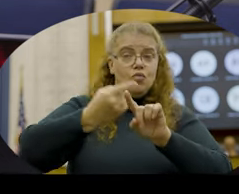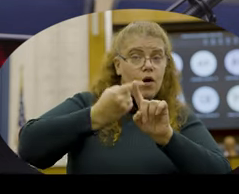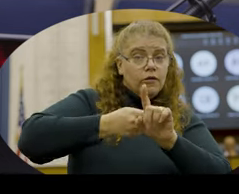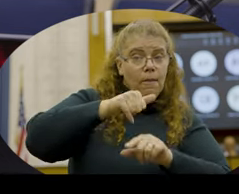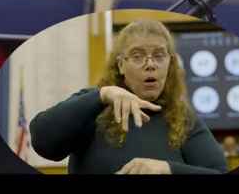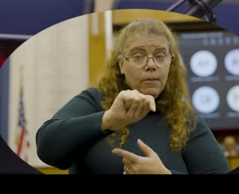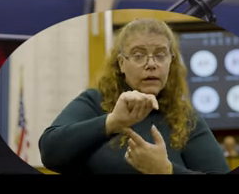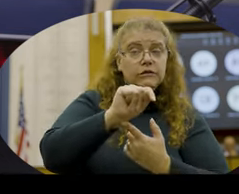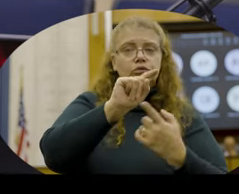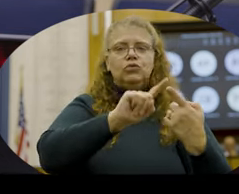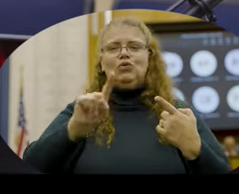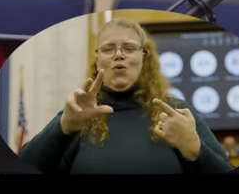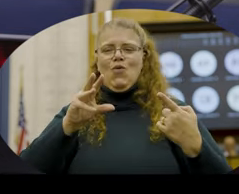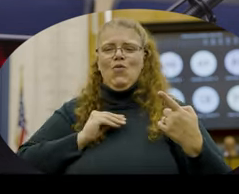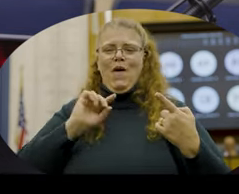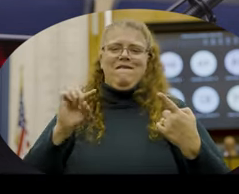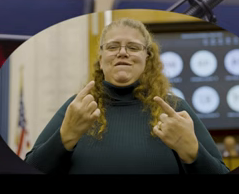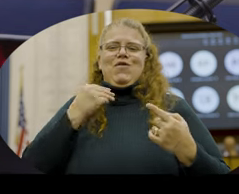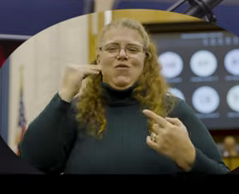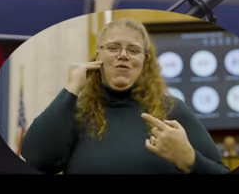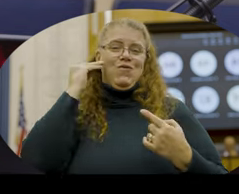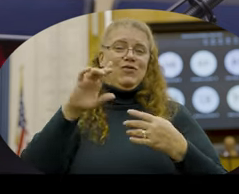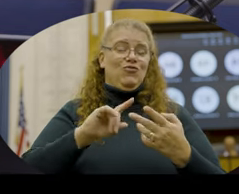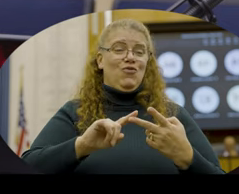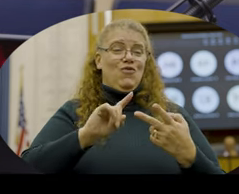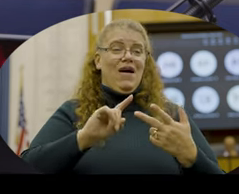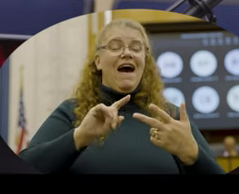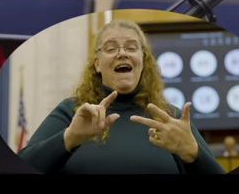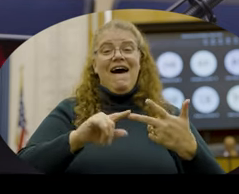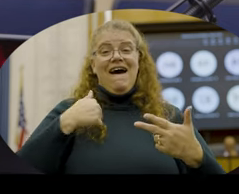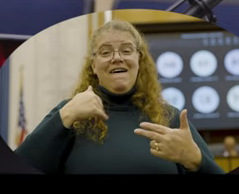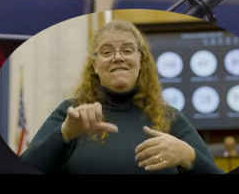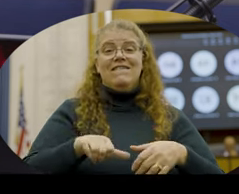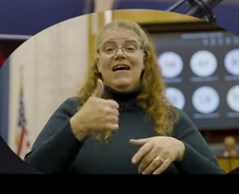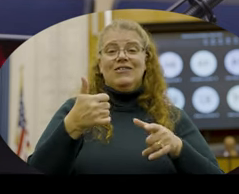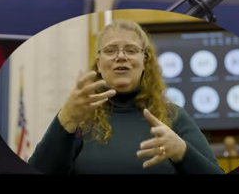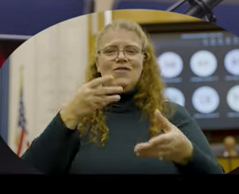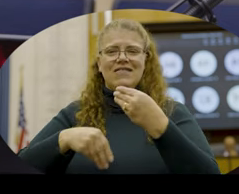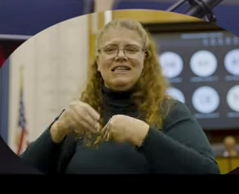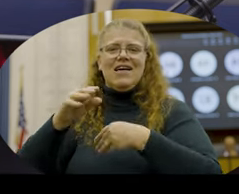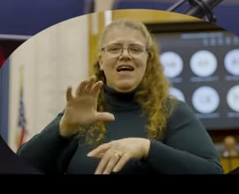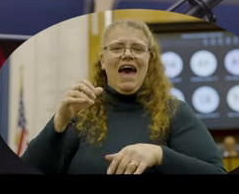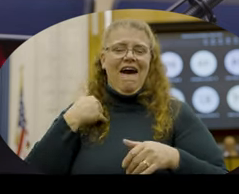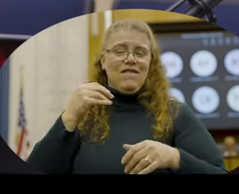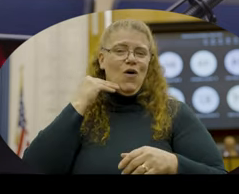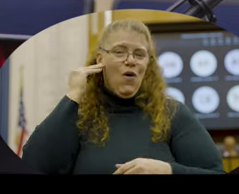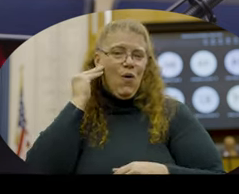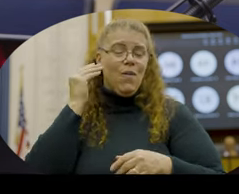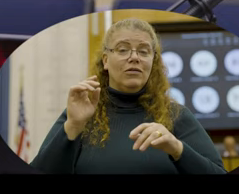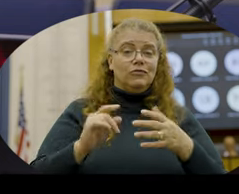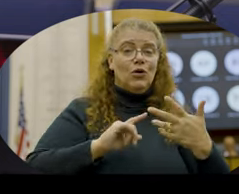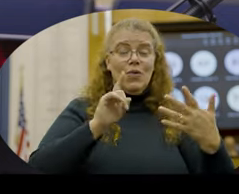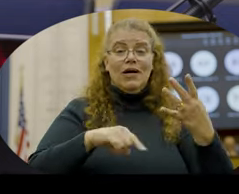apartment to owning your first home, to rehabbing an existing family home, to finding an emergency shelter